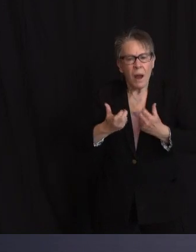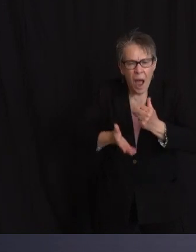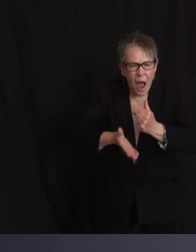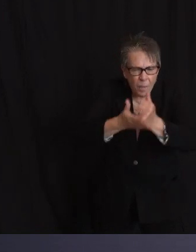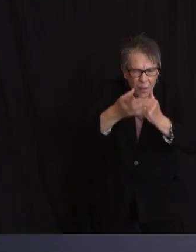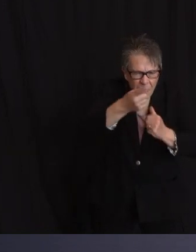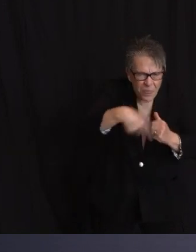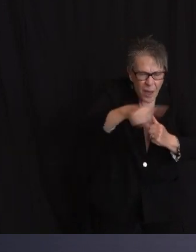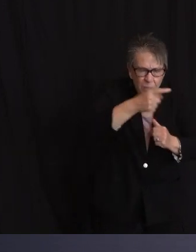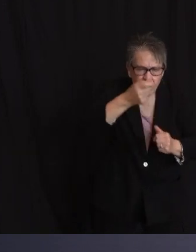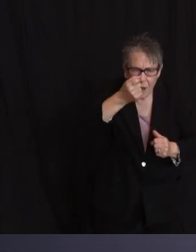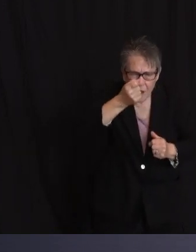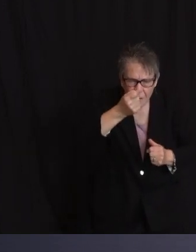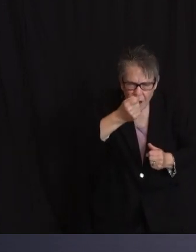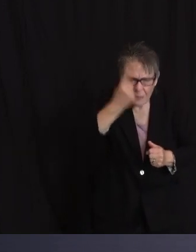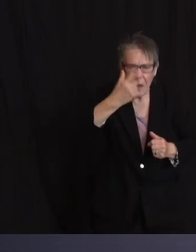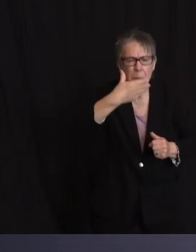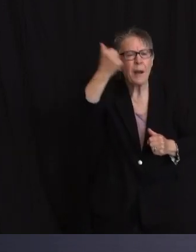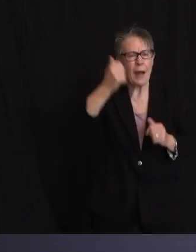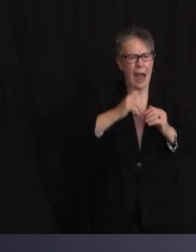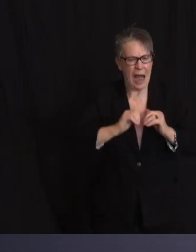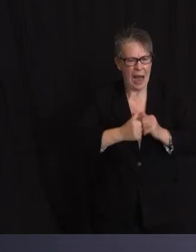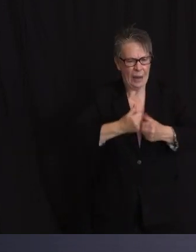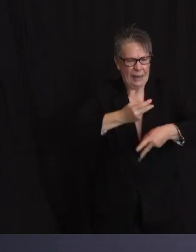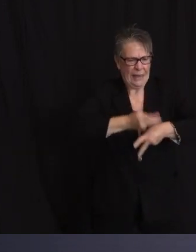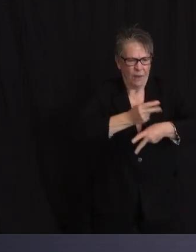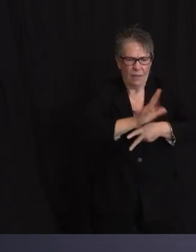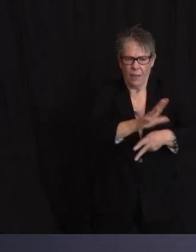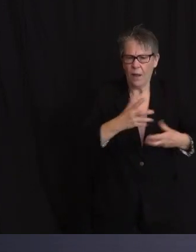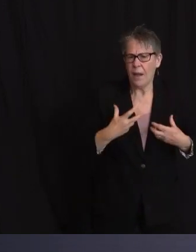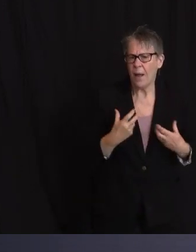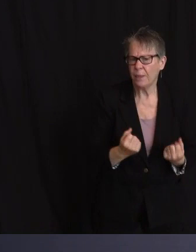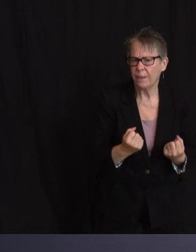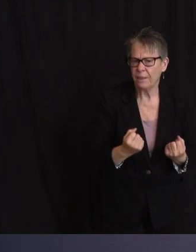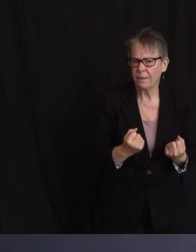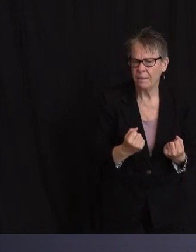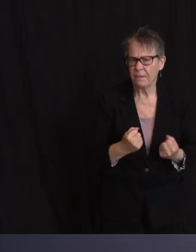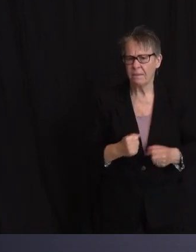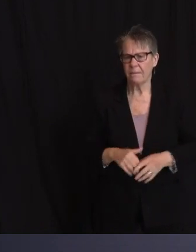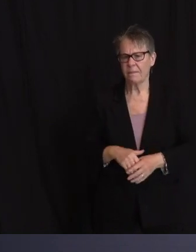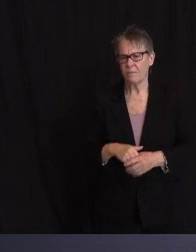transferred to whatever patient they're taking care of at whatever facility.